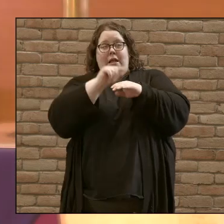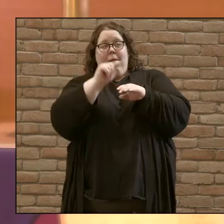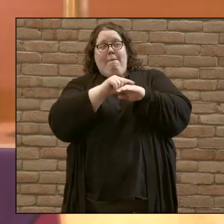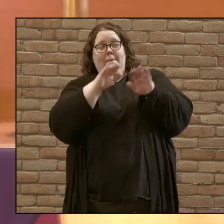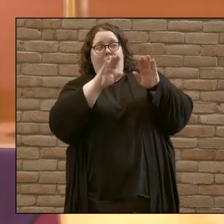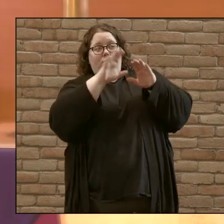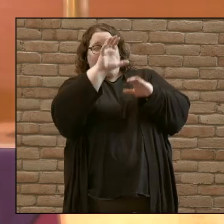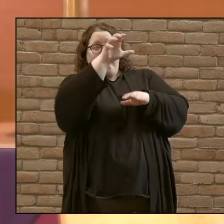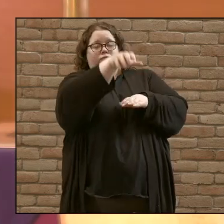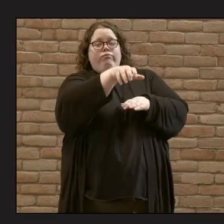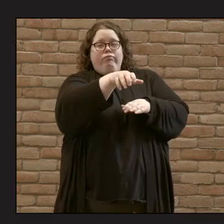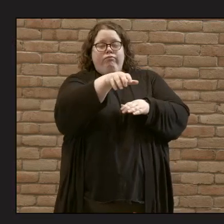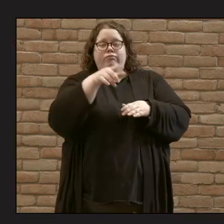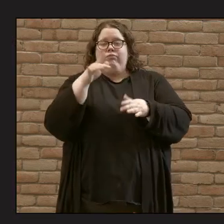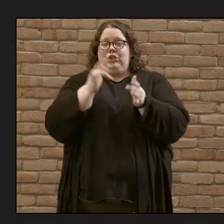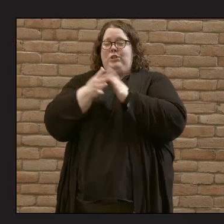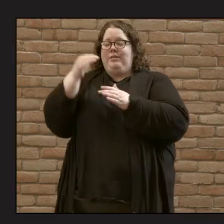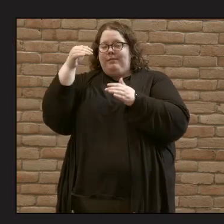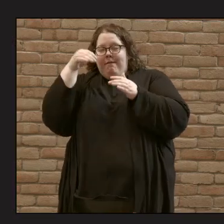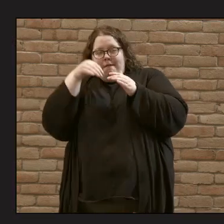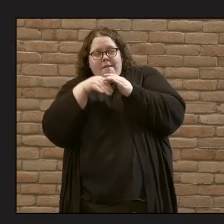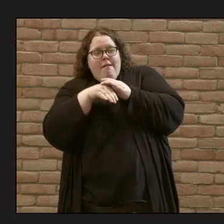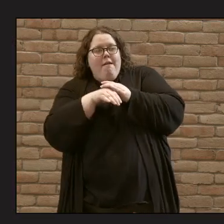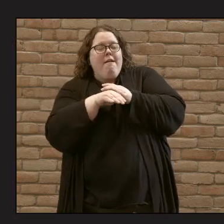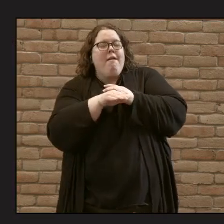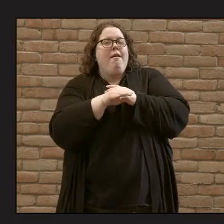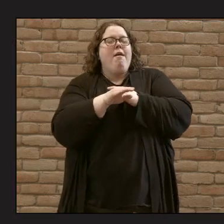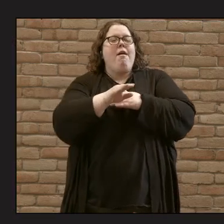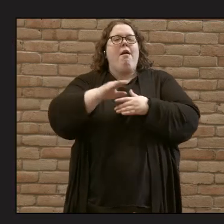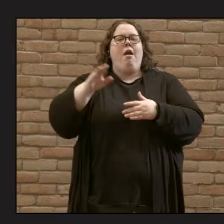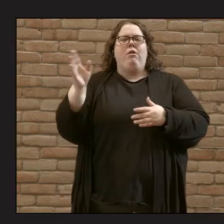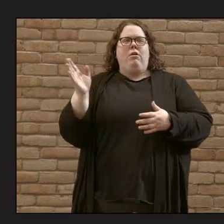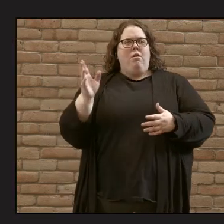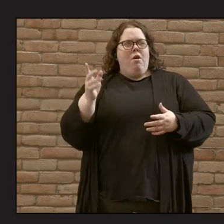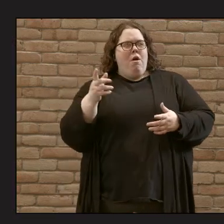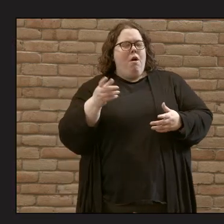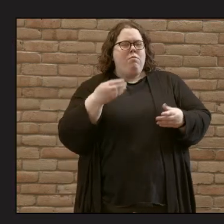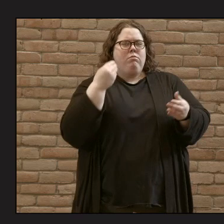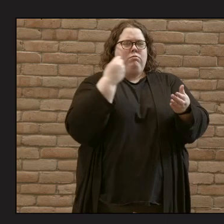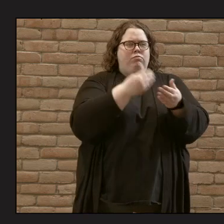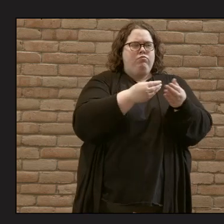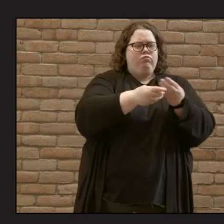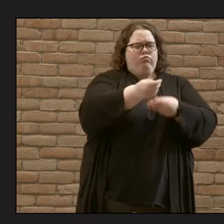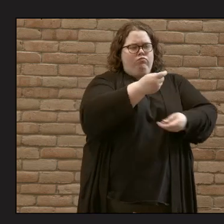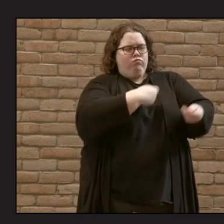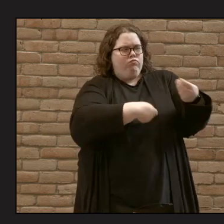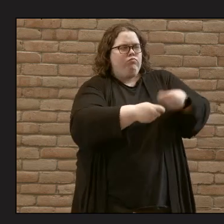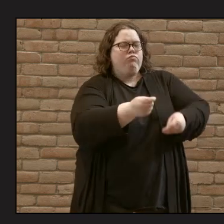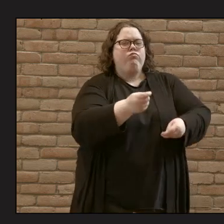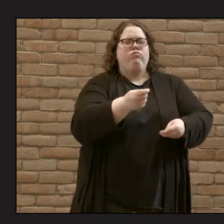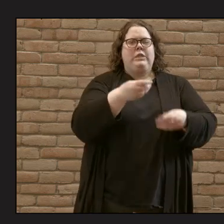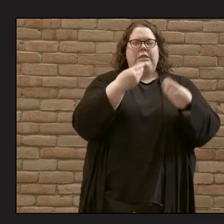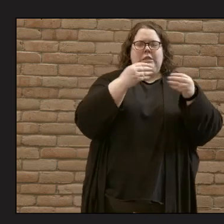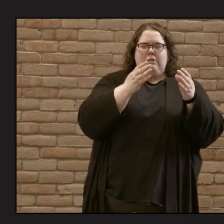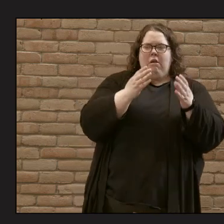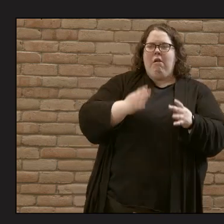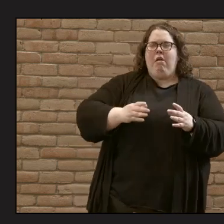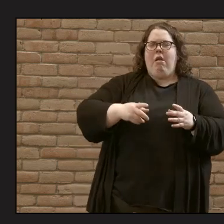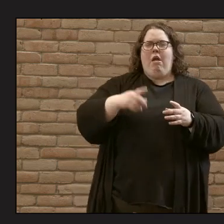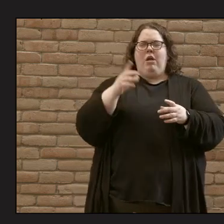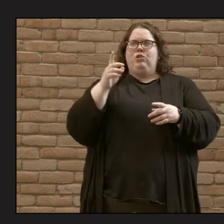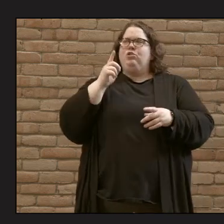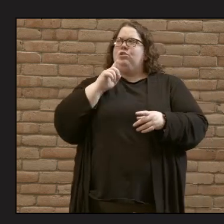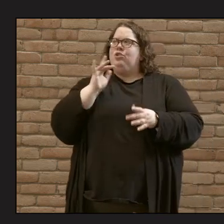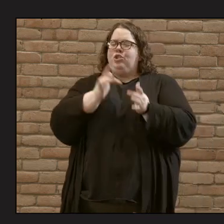words. Jesus entered the temple courts and drove out all who were buying and selling. The Prince